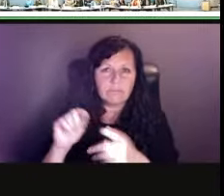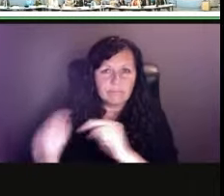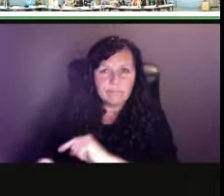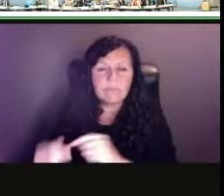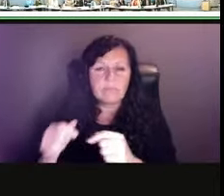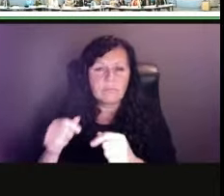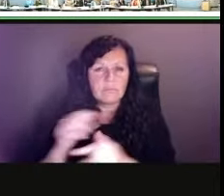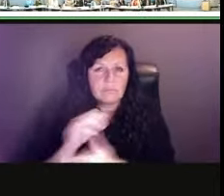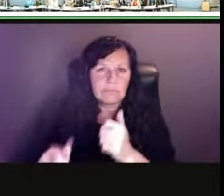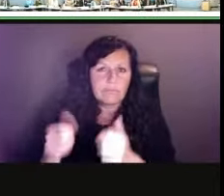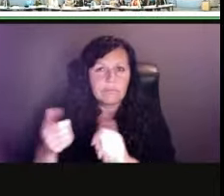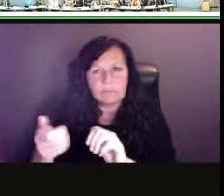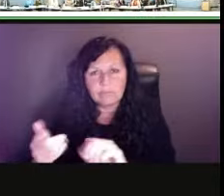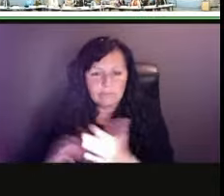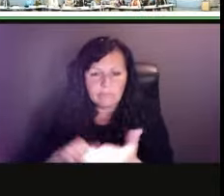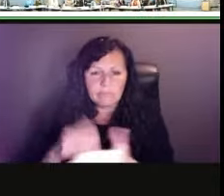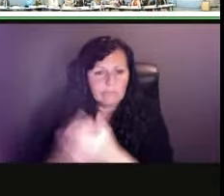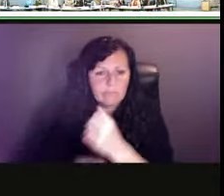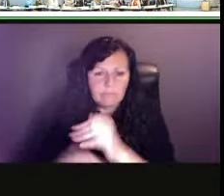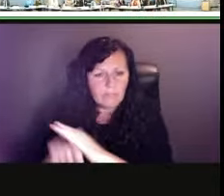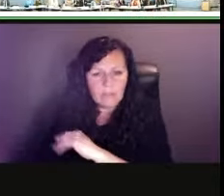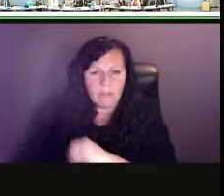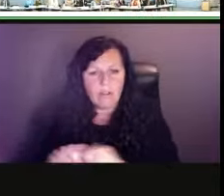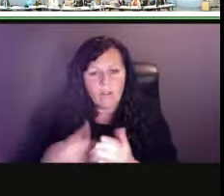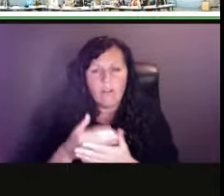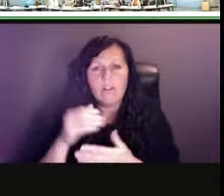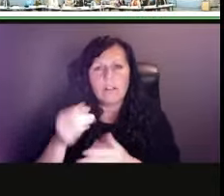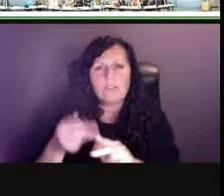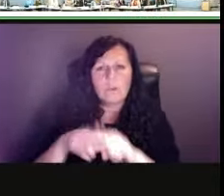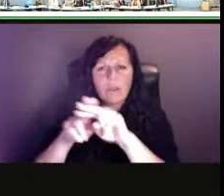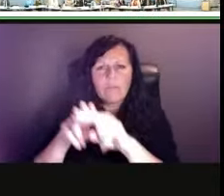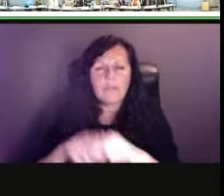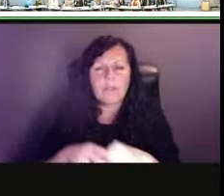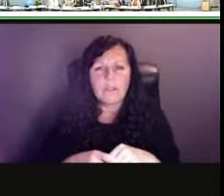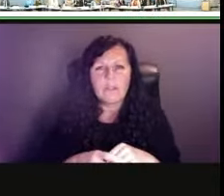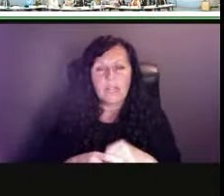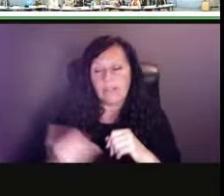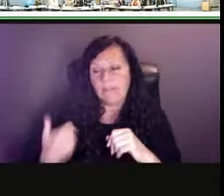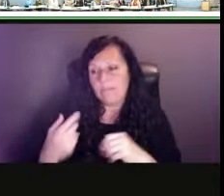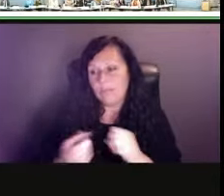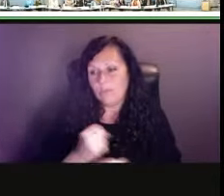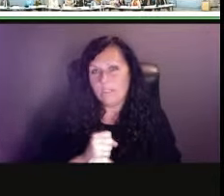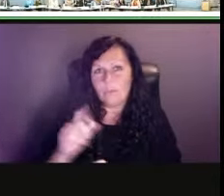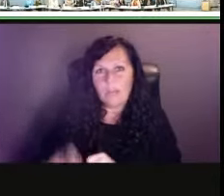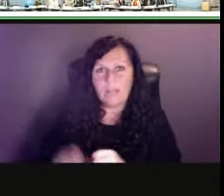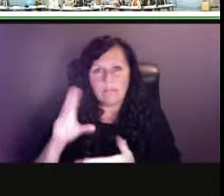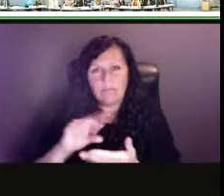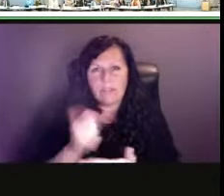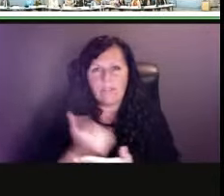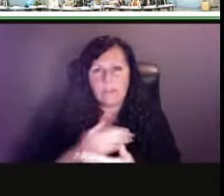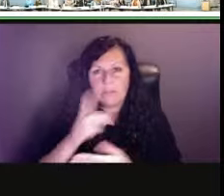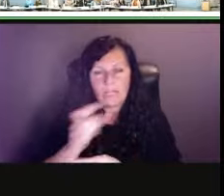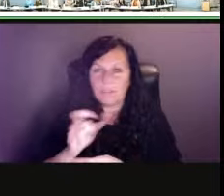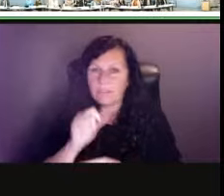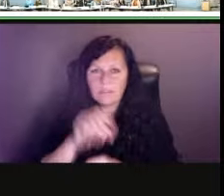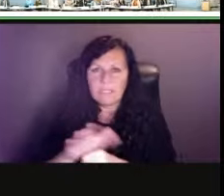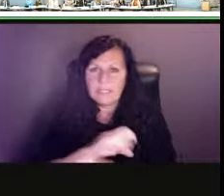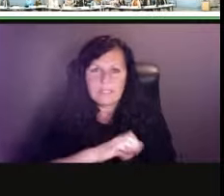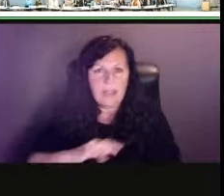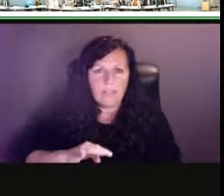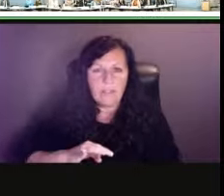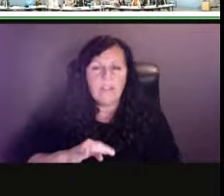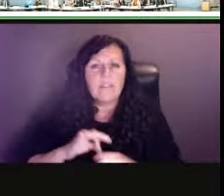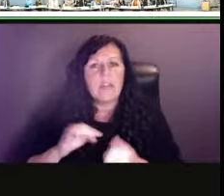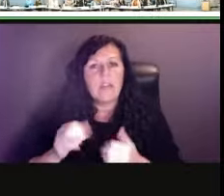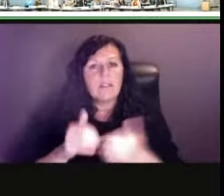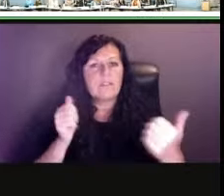as well. Like we implemented a efficiency measure this past year because we're understaffed. The staffing analysis, the outside staffing analysis gave us some